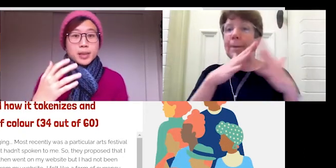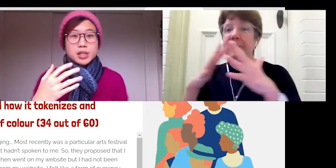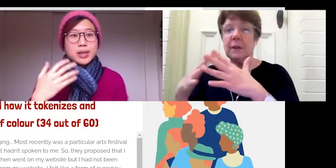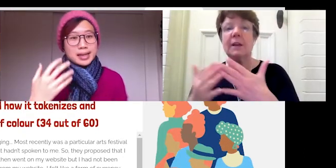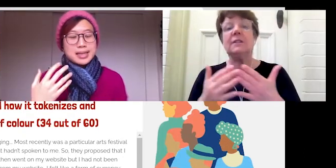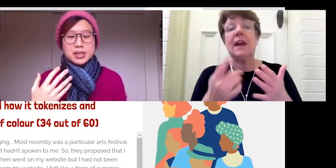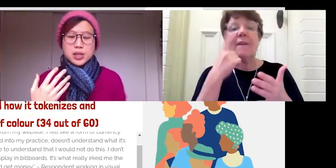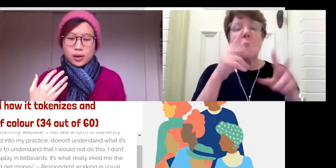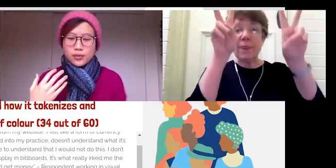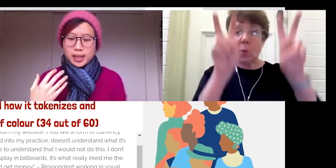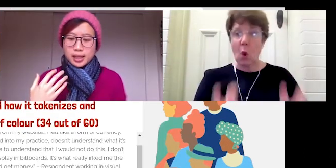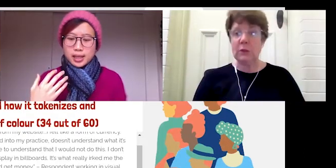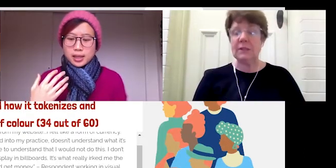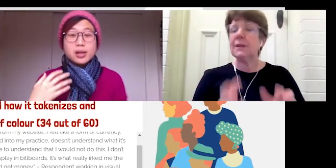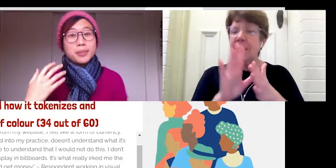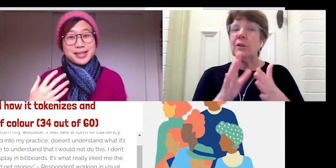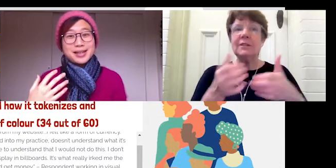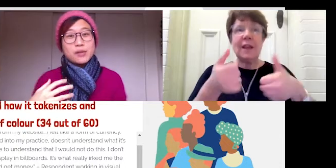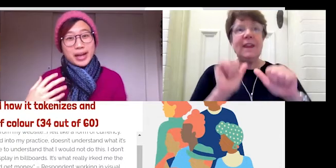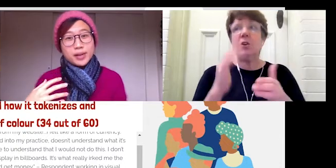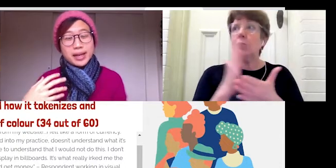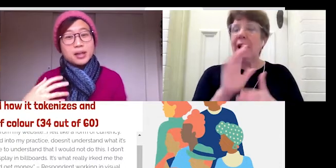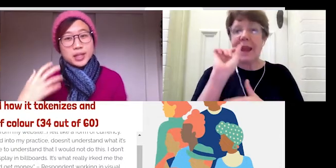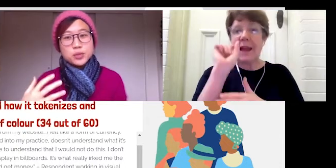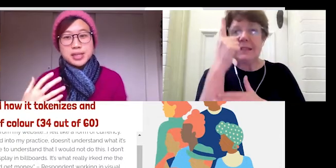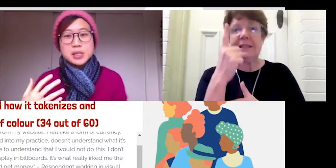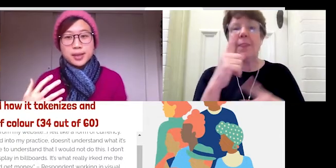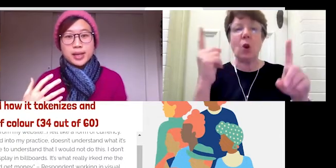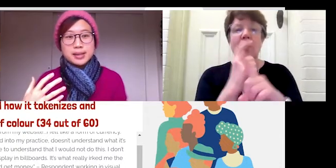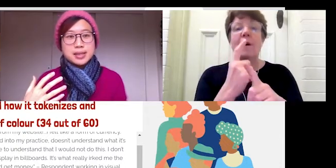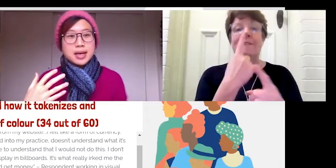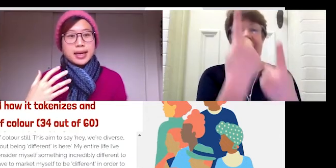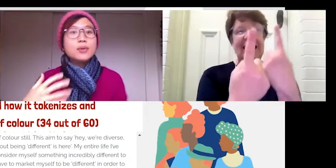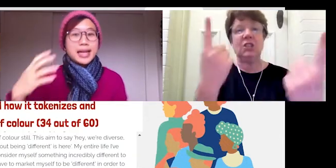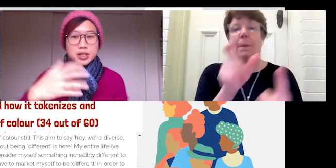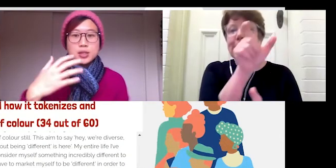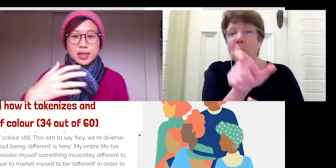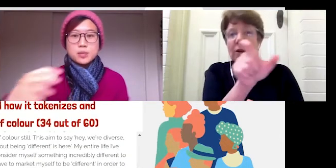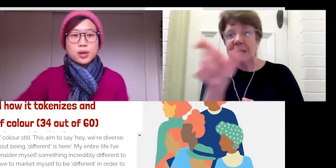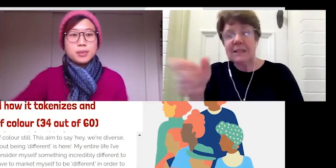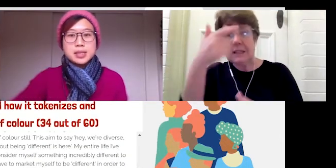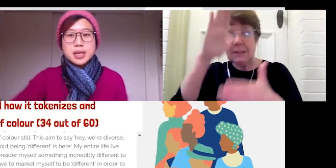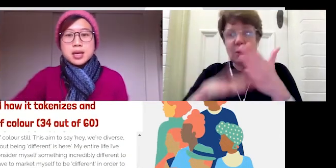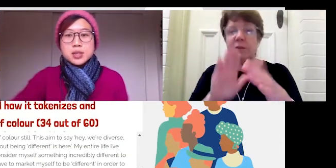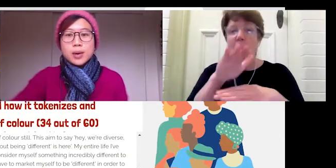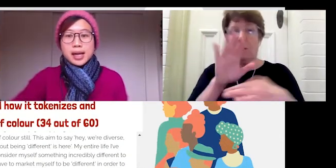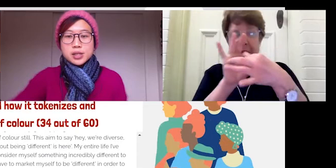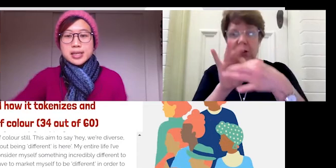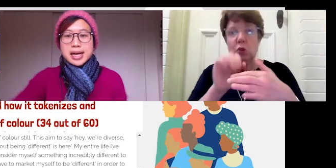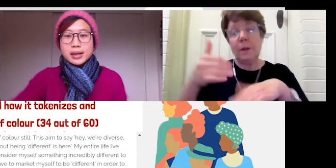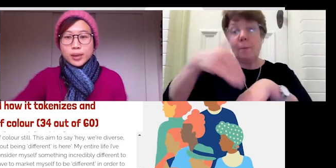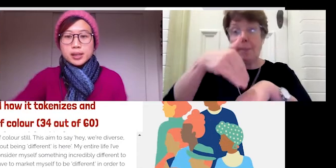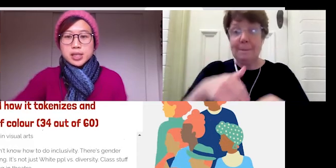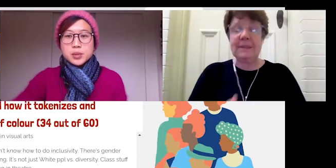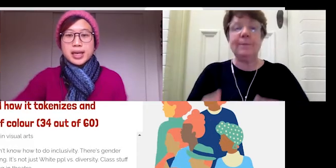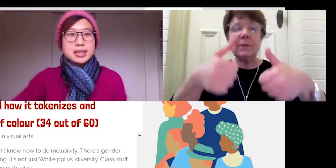quotes, because you get a sense of the complexity of every individual's experience in relation to these problems. So what I'll do is